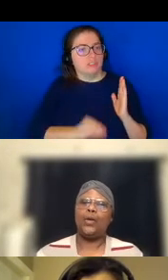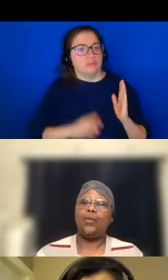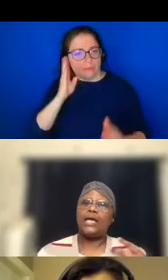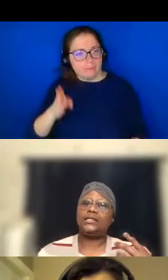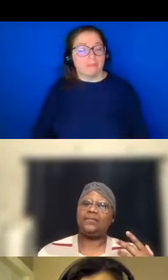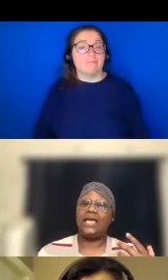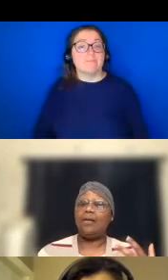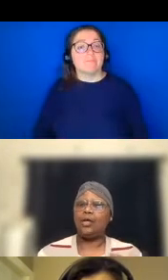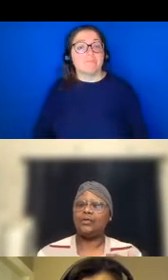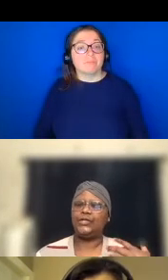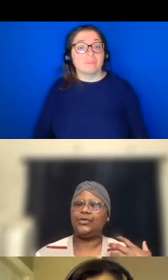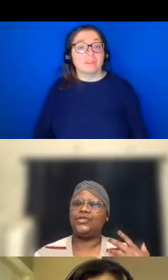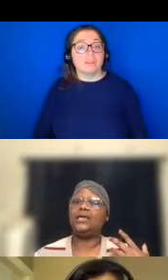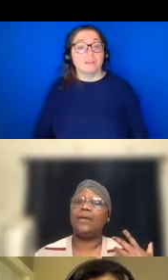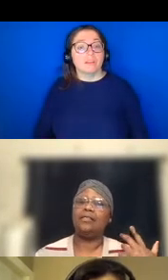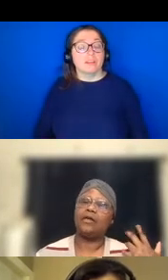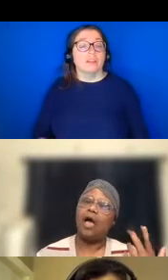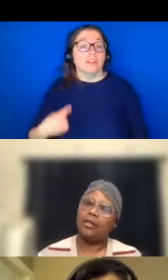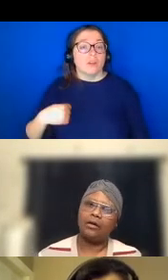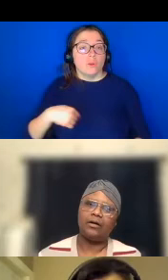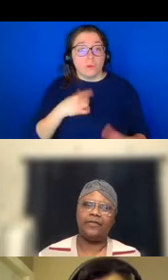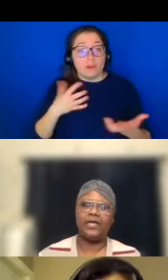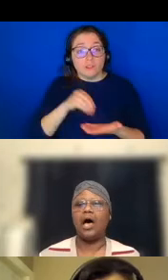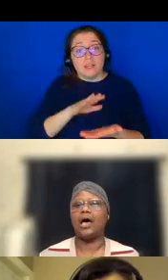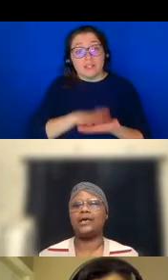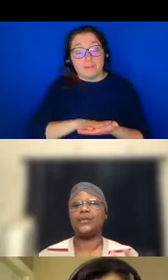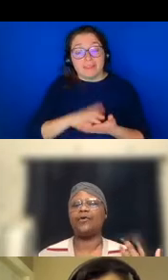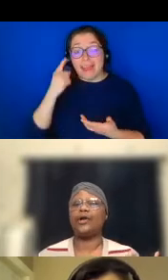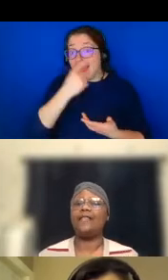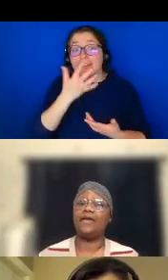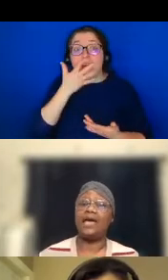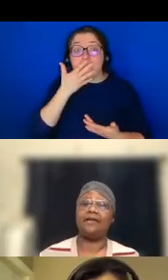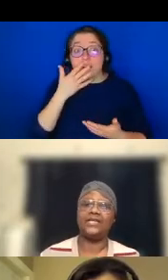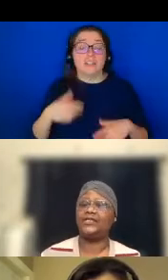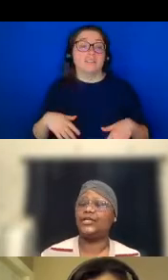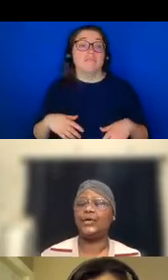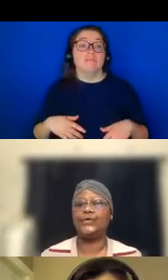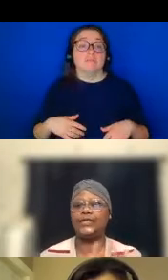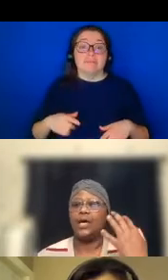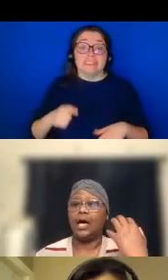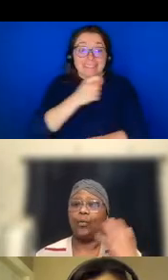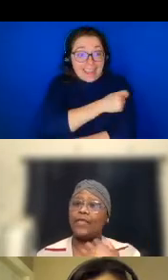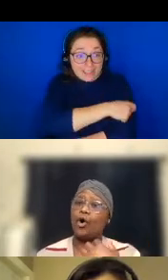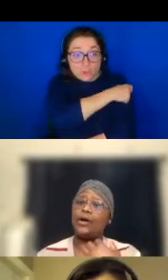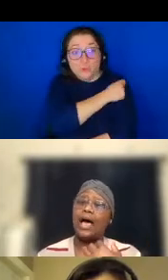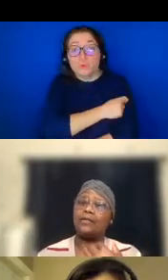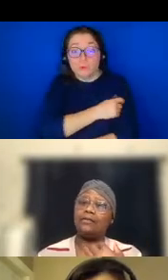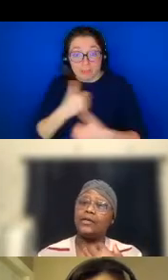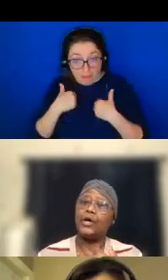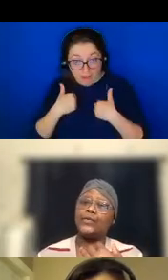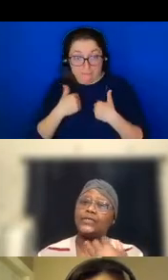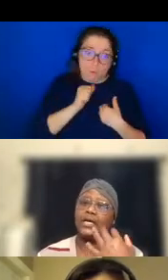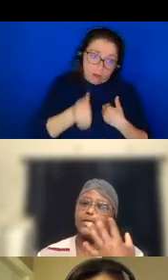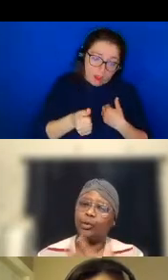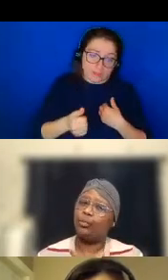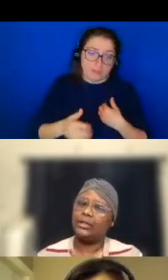We want to be able to document the color of the eyes, whether or not they have tattoos, whether or not the